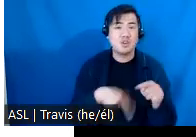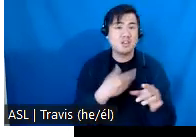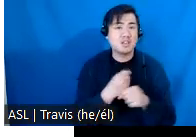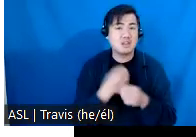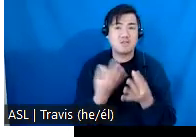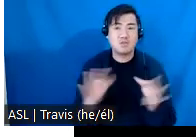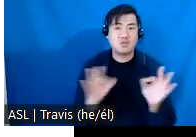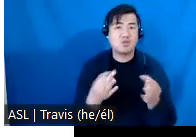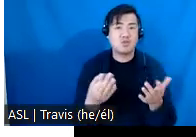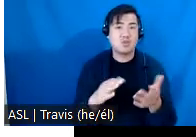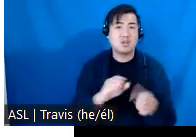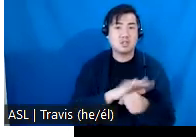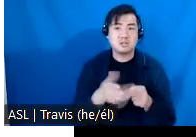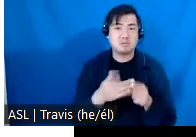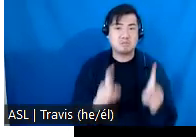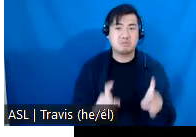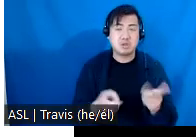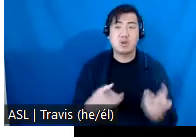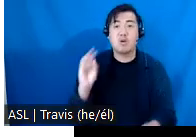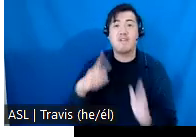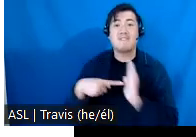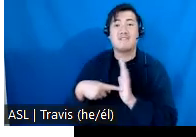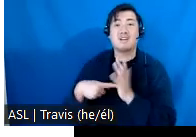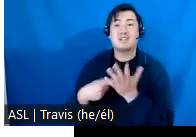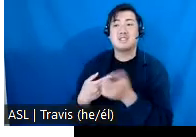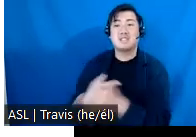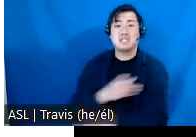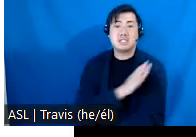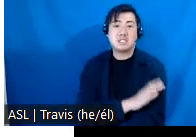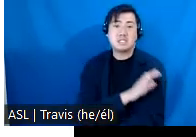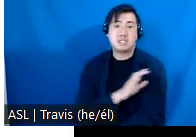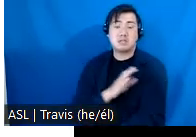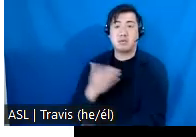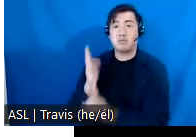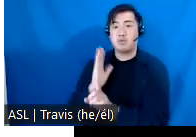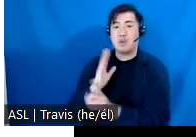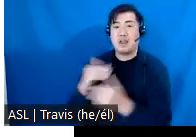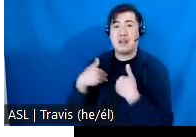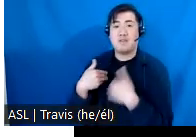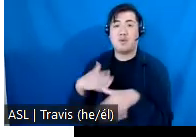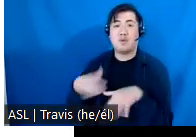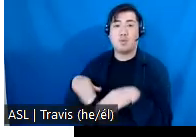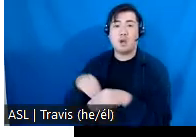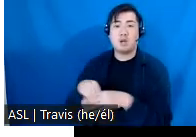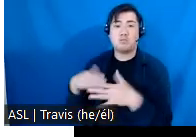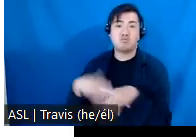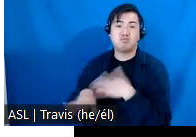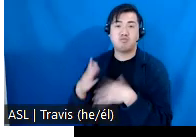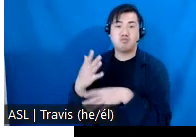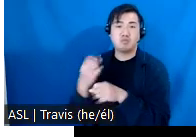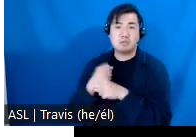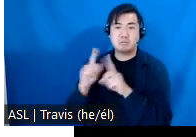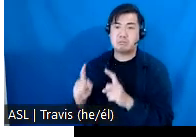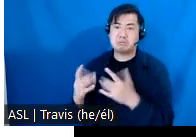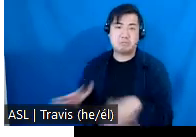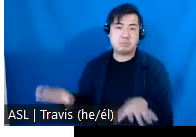into COVID testing clinics, and it's going to be by appointment only. We still have over a week left where you